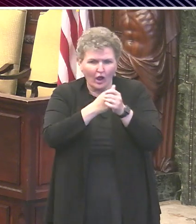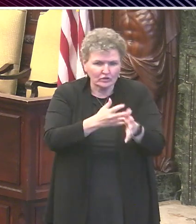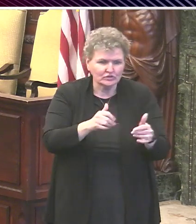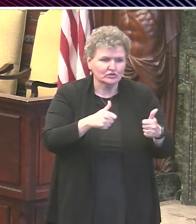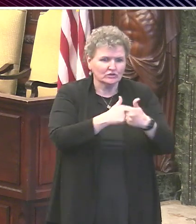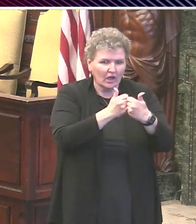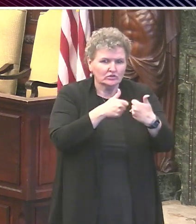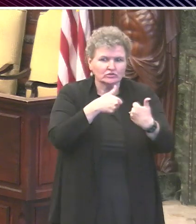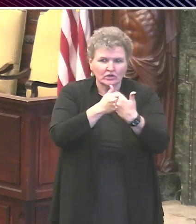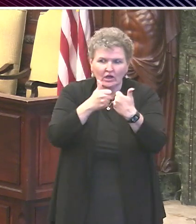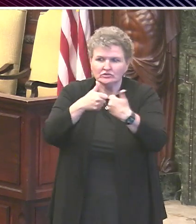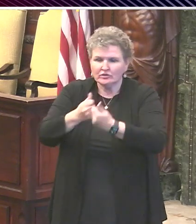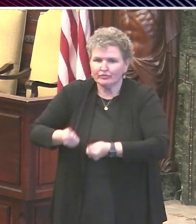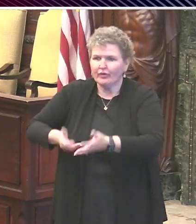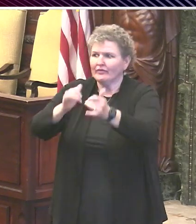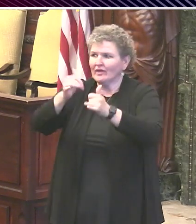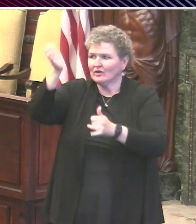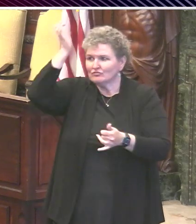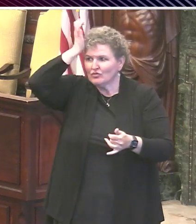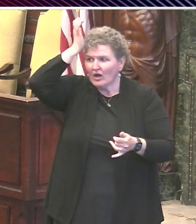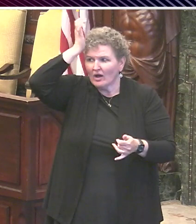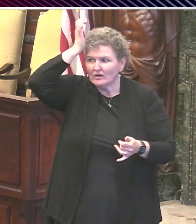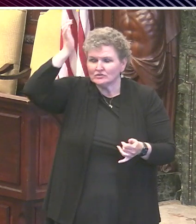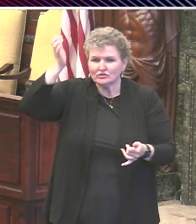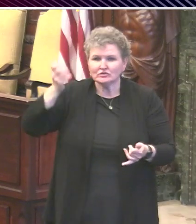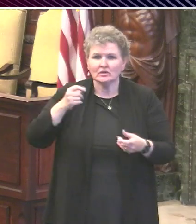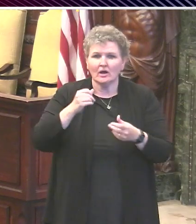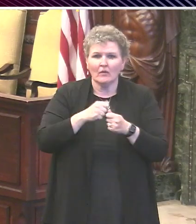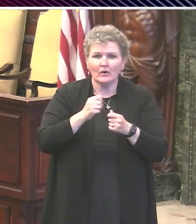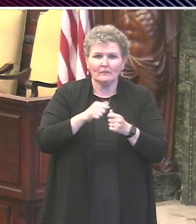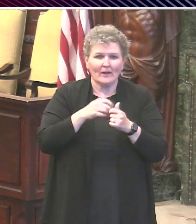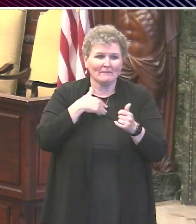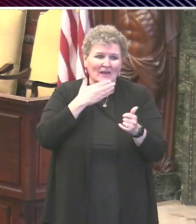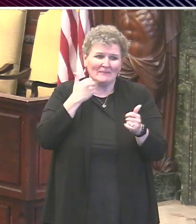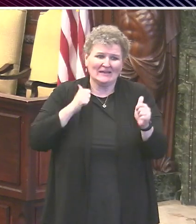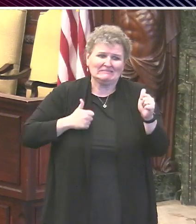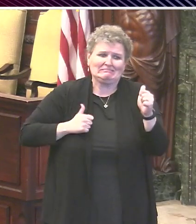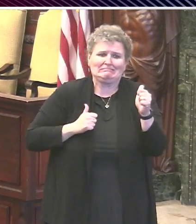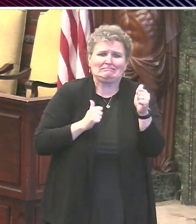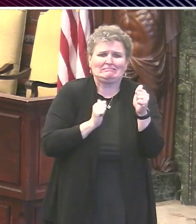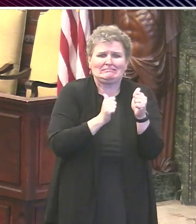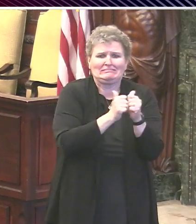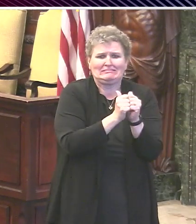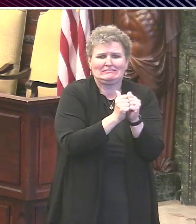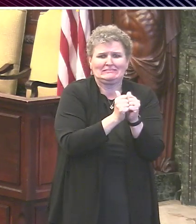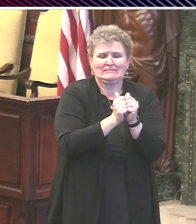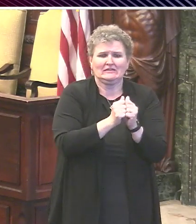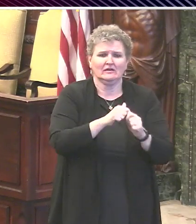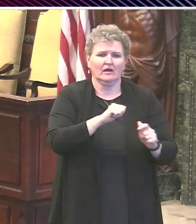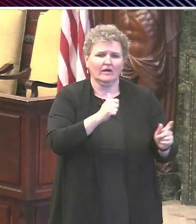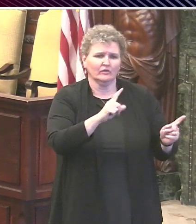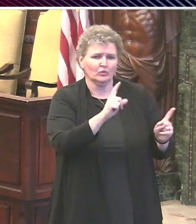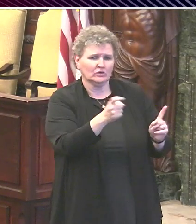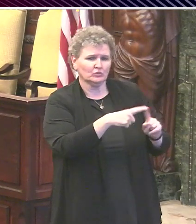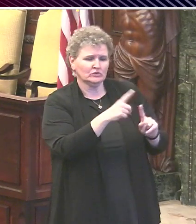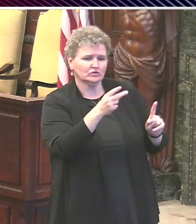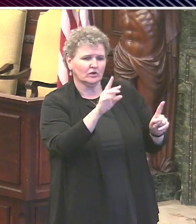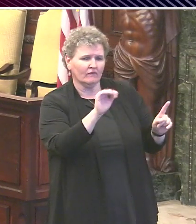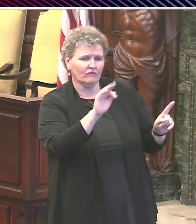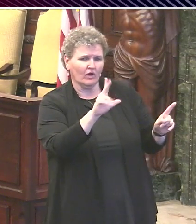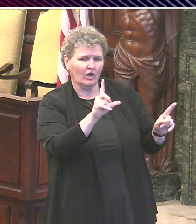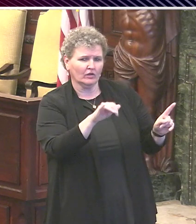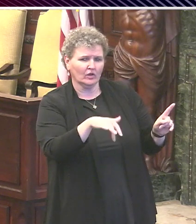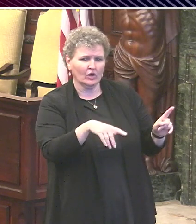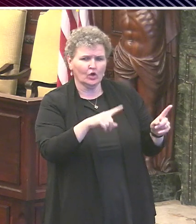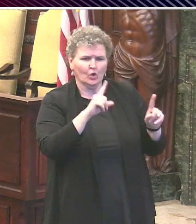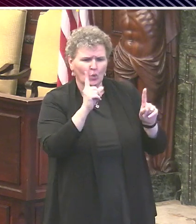making adjustments to catch up. Okay, and this last question is for Dr. Farley. The question going around our newsroom is